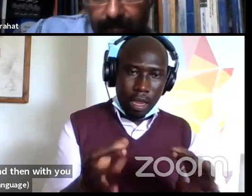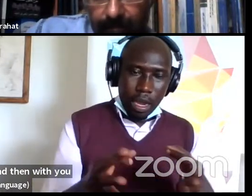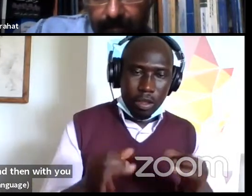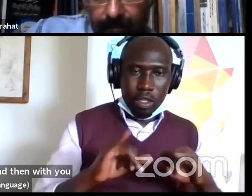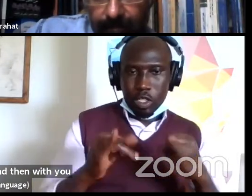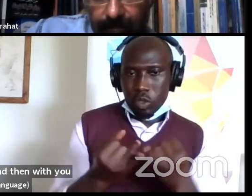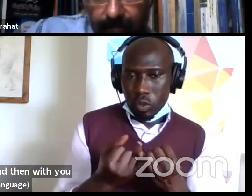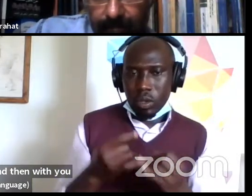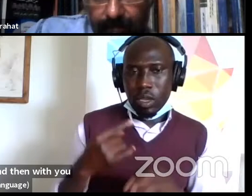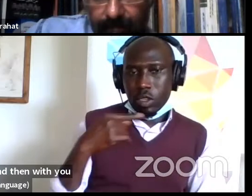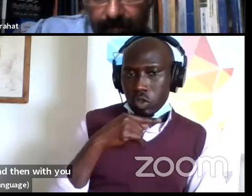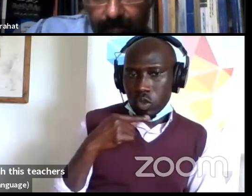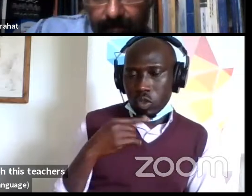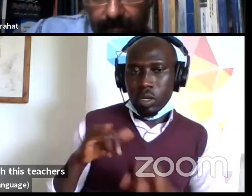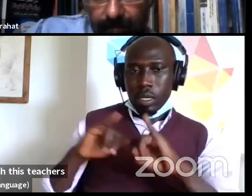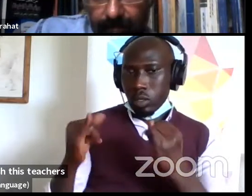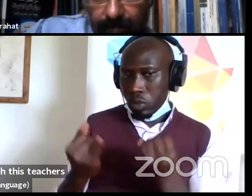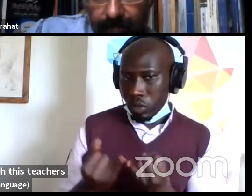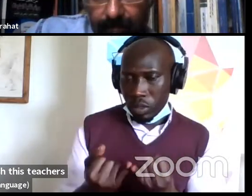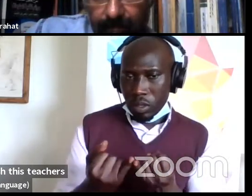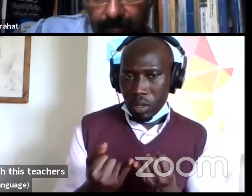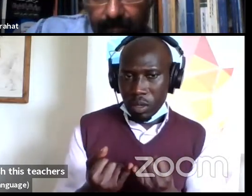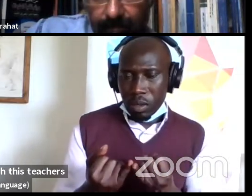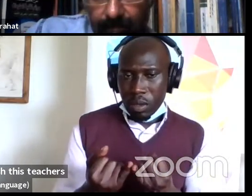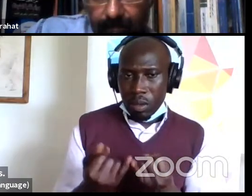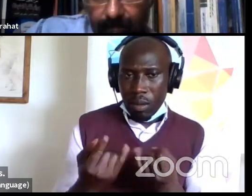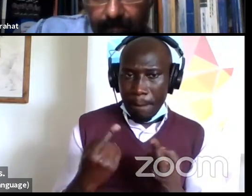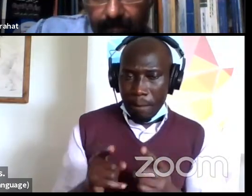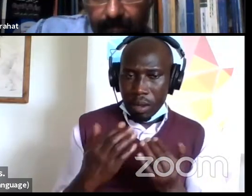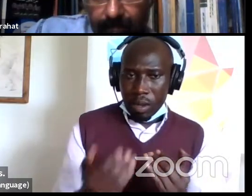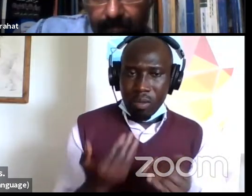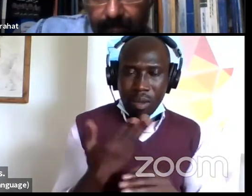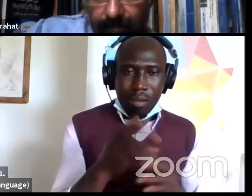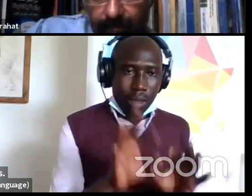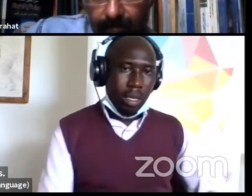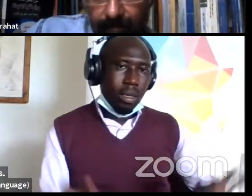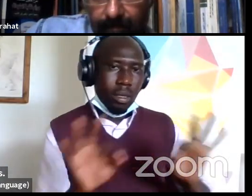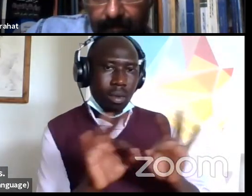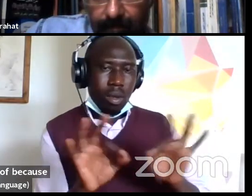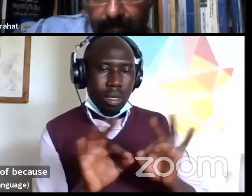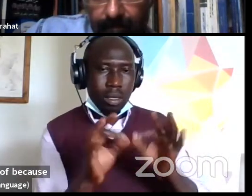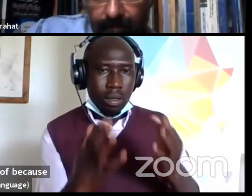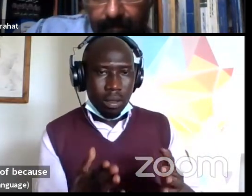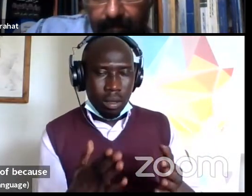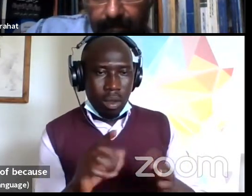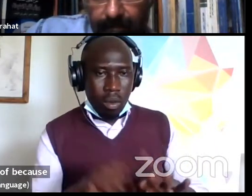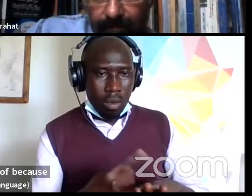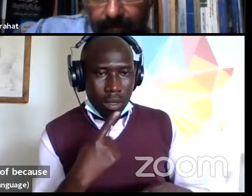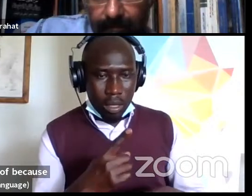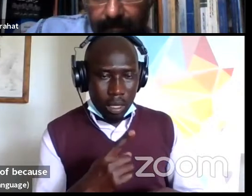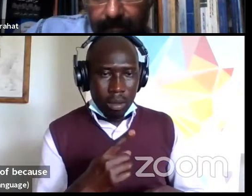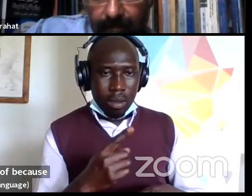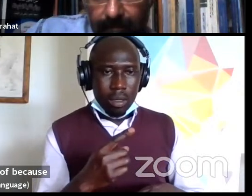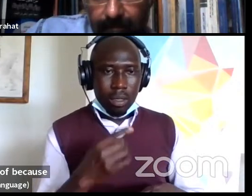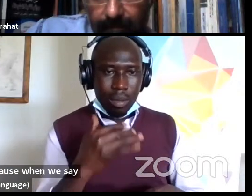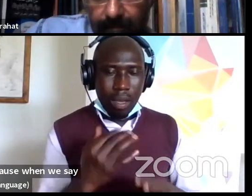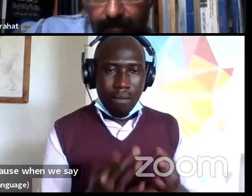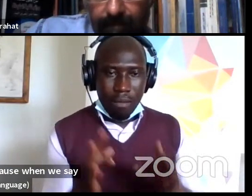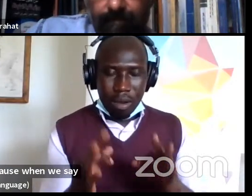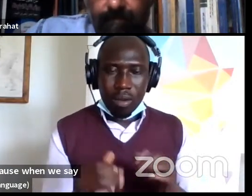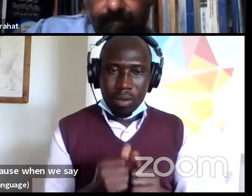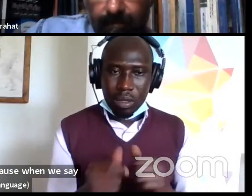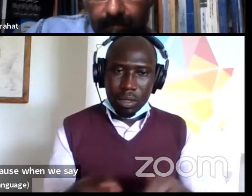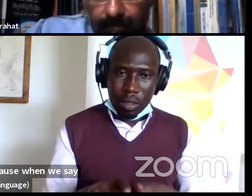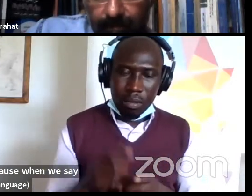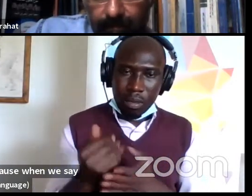social institutions. And here comes the importance of, because when we say we speak about freedoms and digital rights, it's also